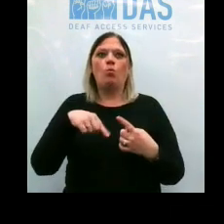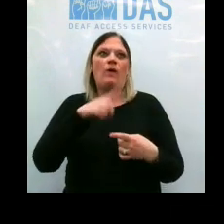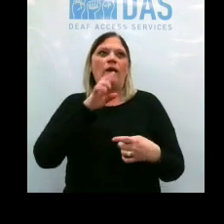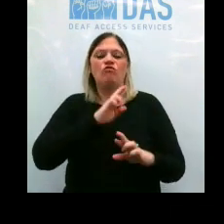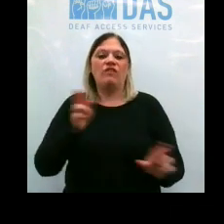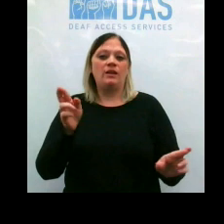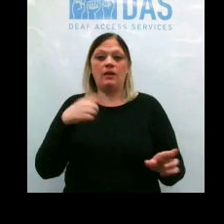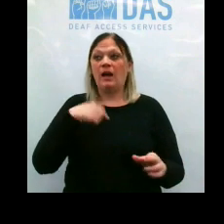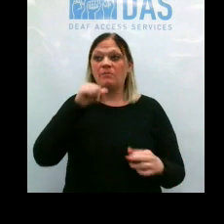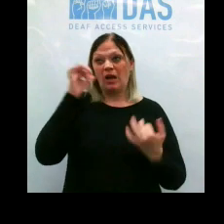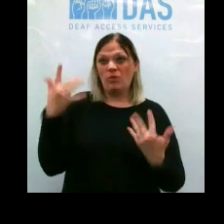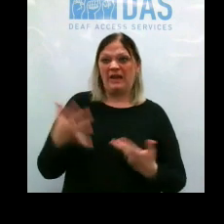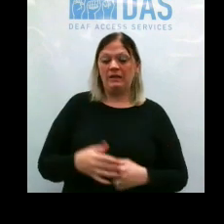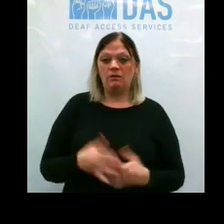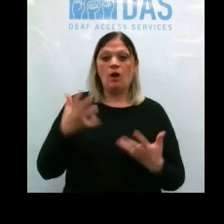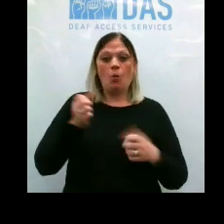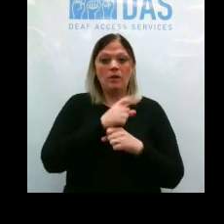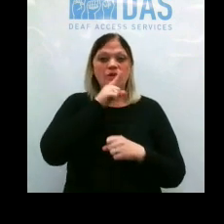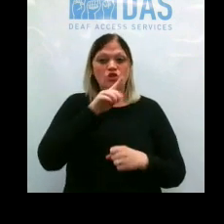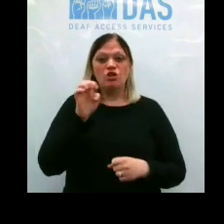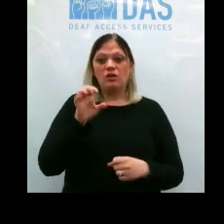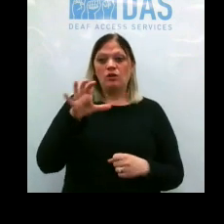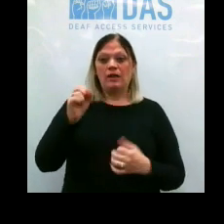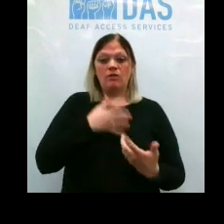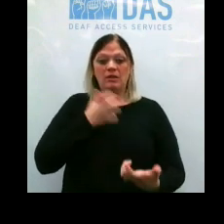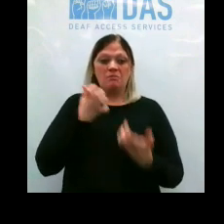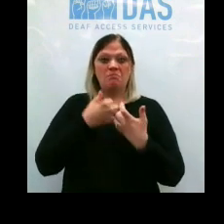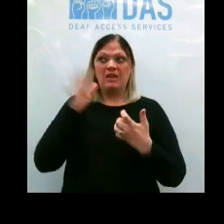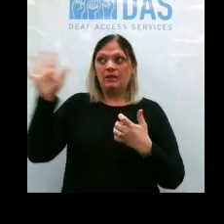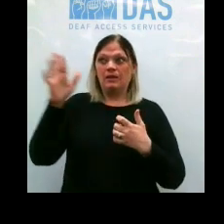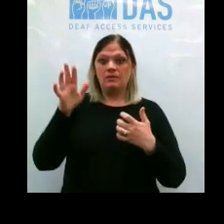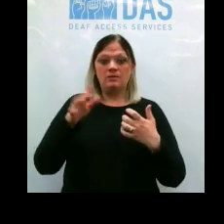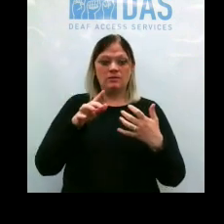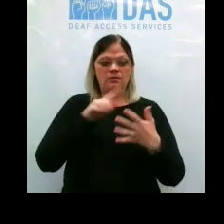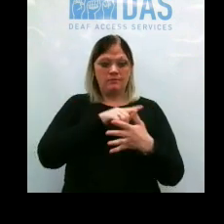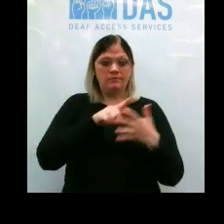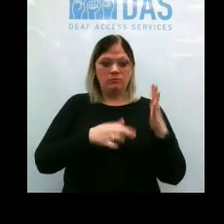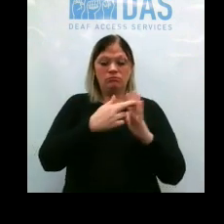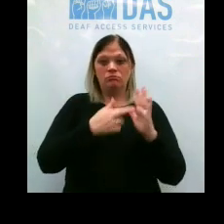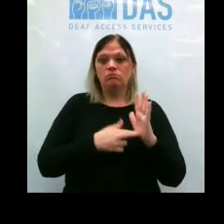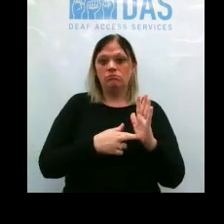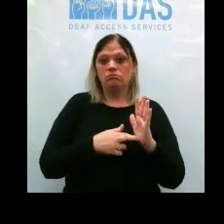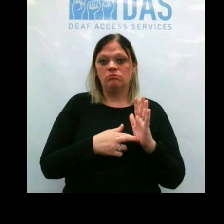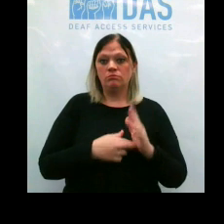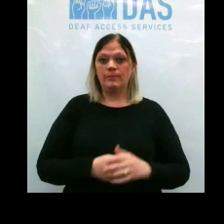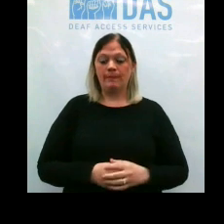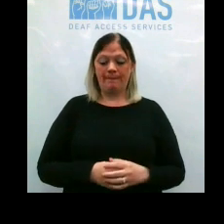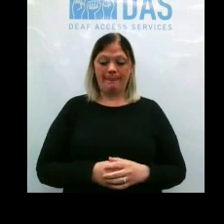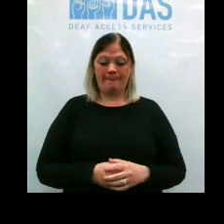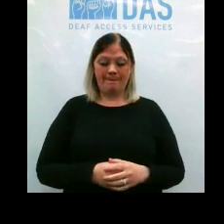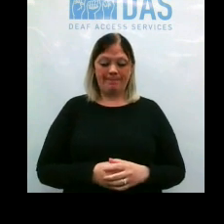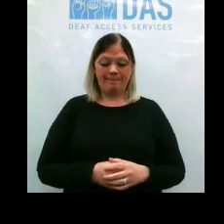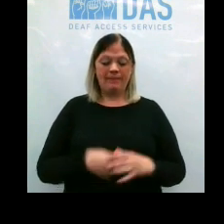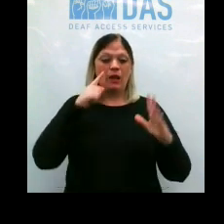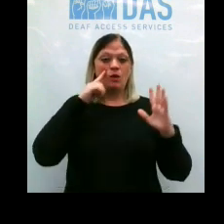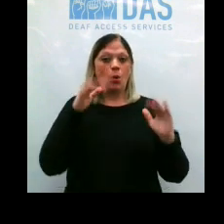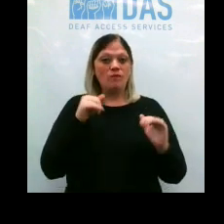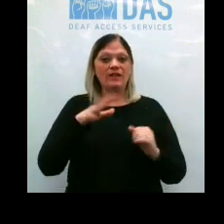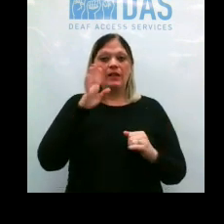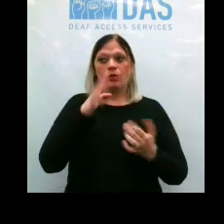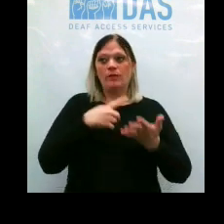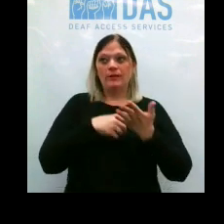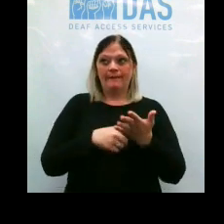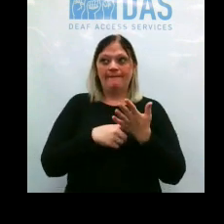I'm not waiting. I want to make certain Erie County can meet that metric, and we're one of the first counties to meet that metric. And I also hopefully will be talking in the